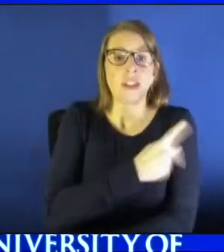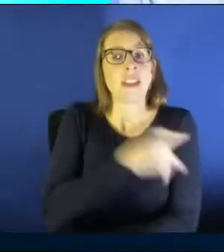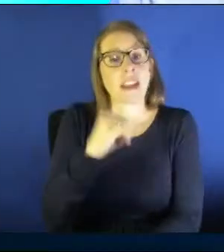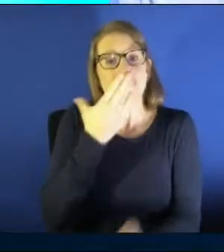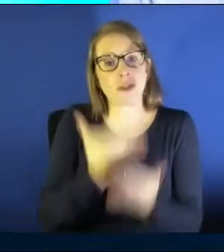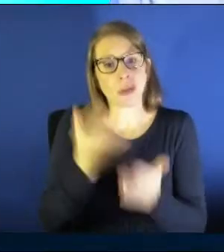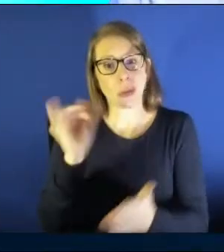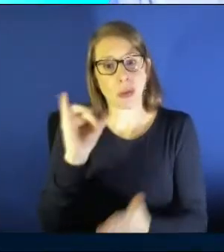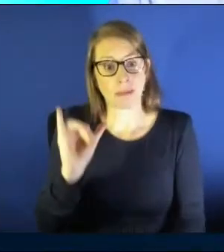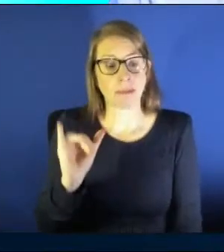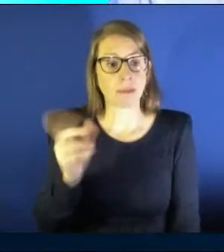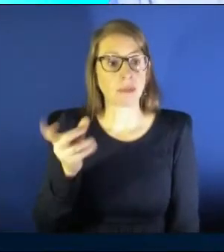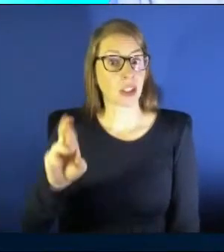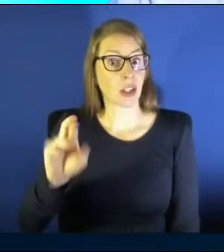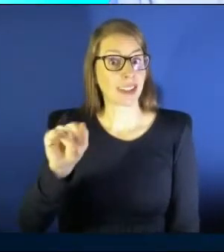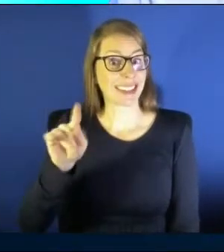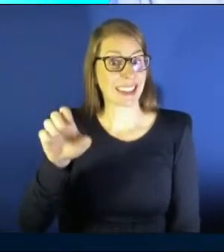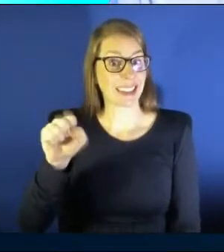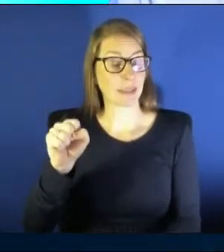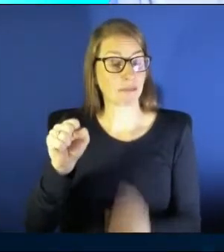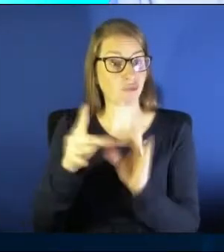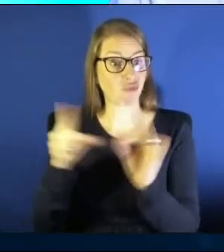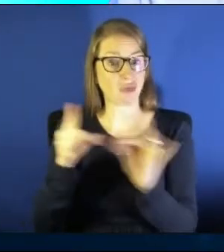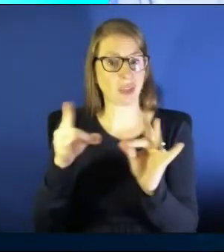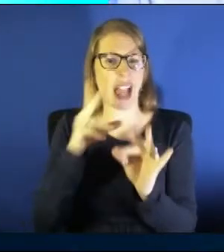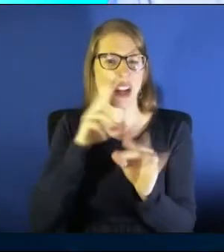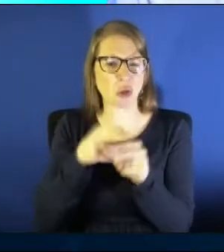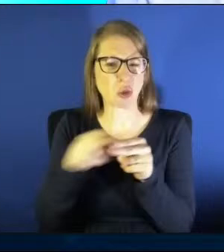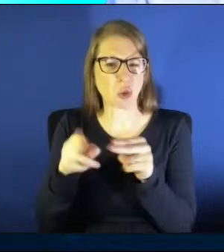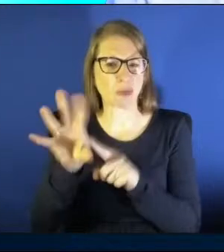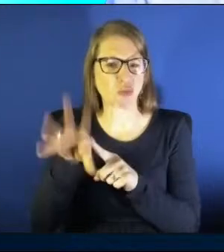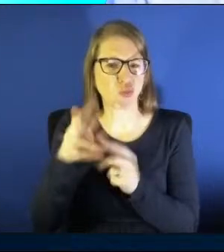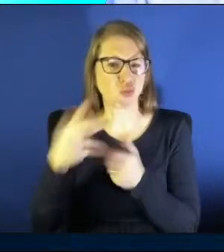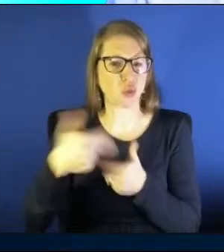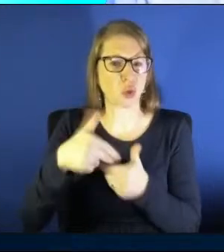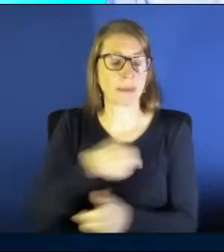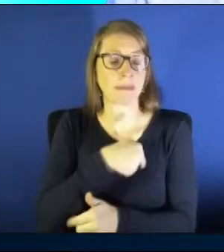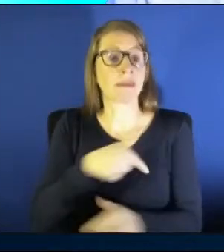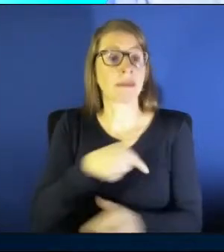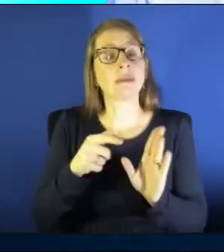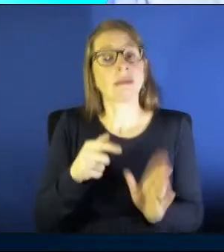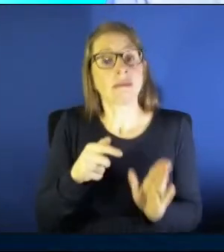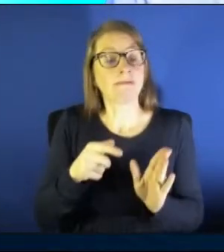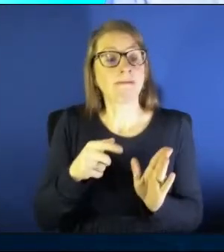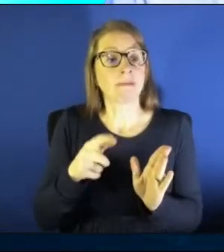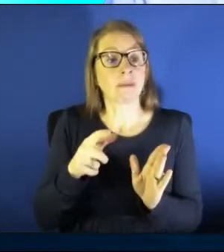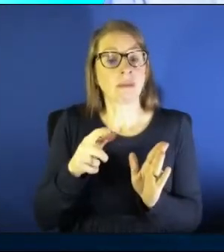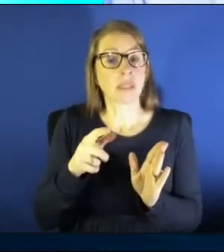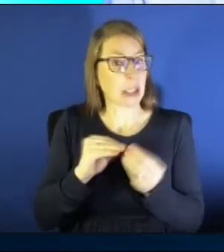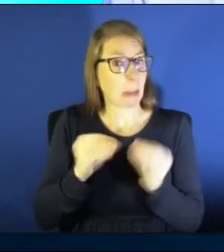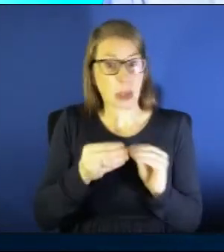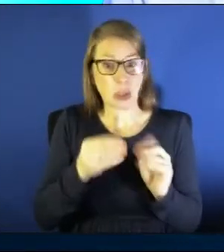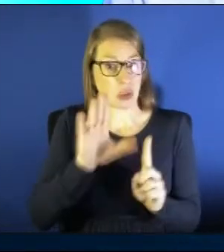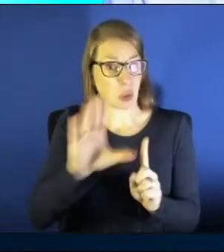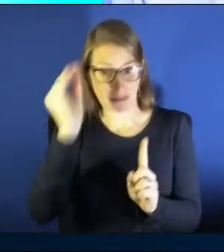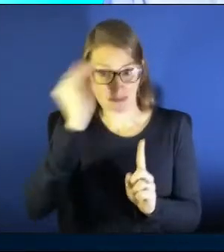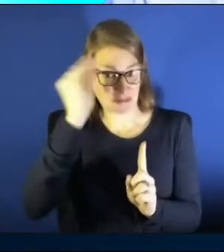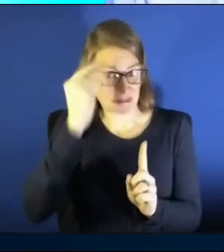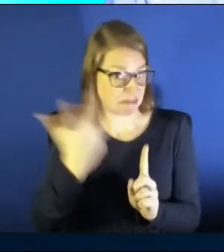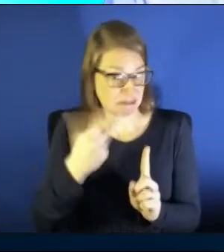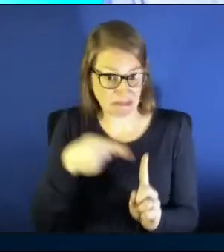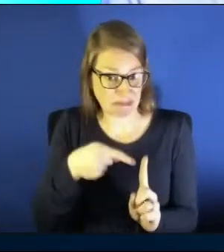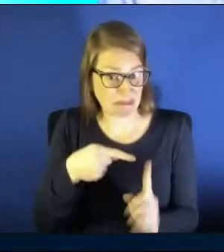in here with us. I know we have you for just a short while today, but just your thoughts on where we stand with numbers and what's on your mind